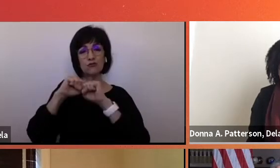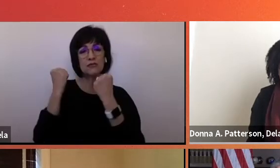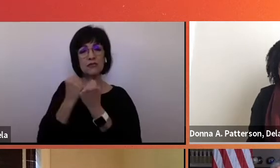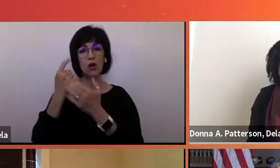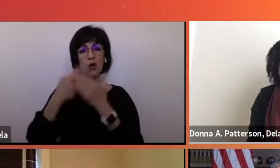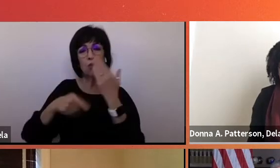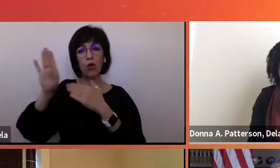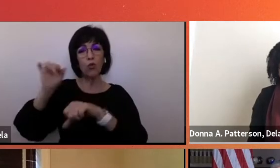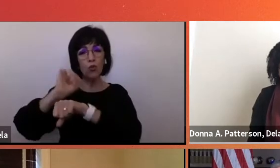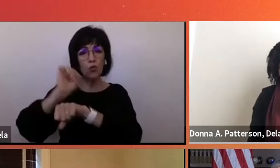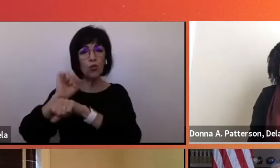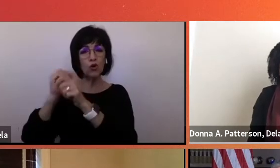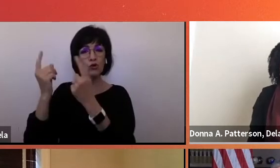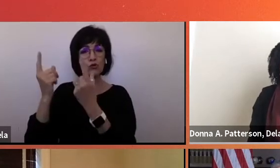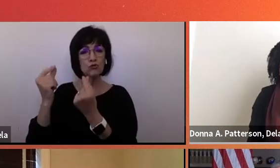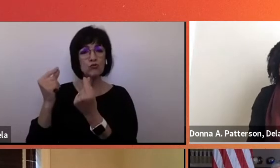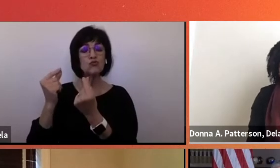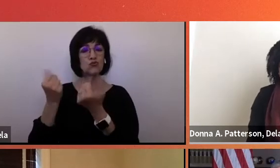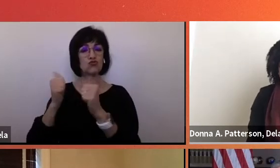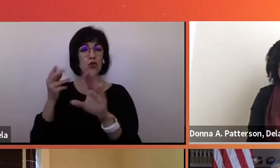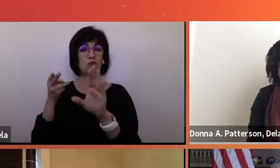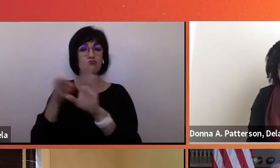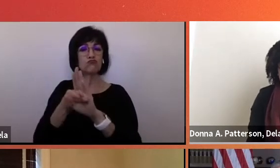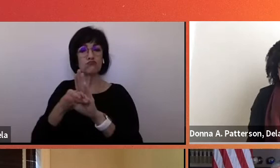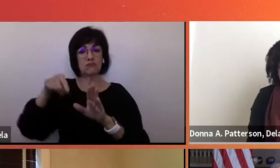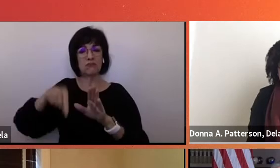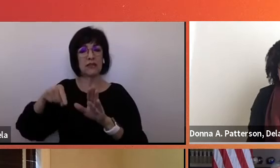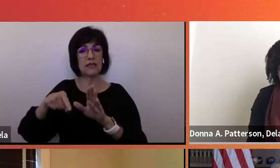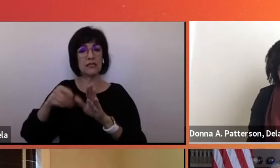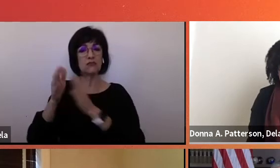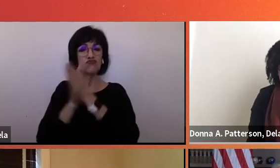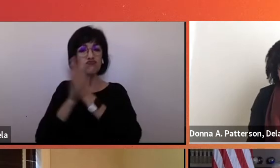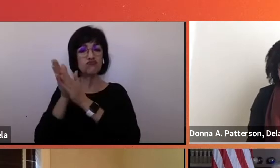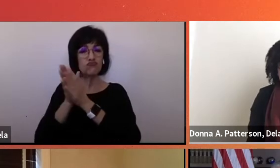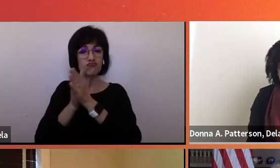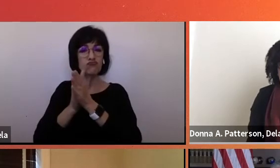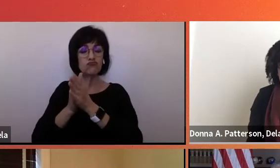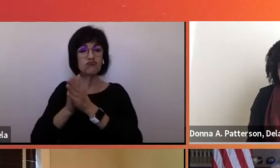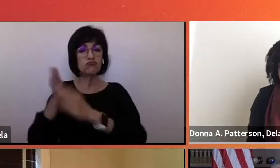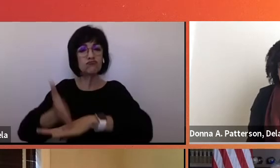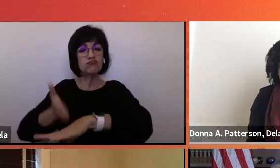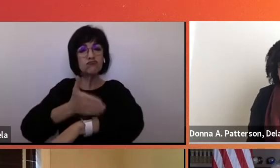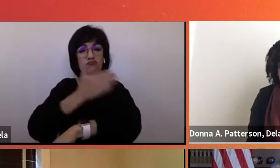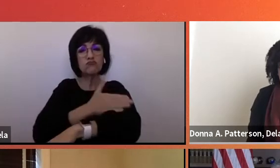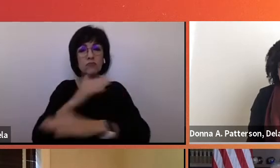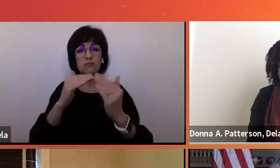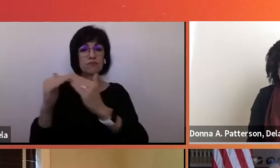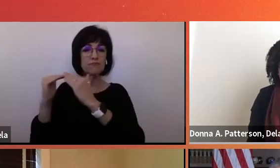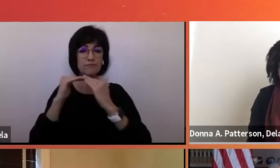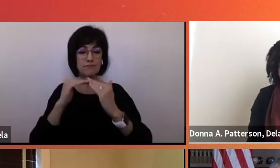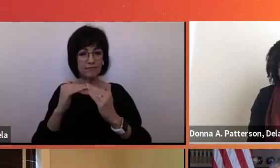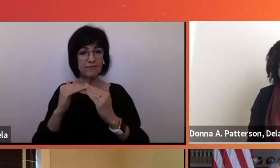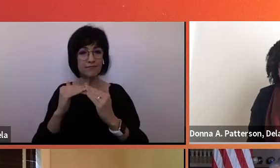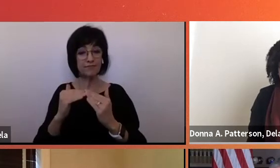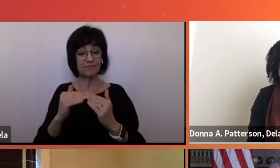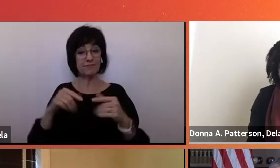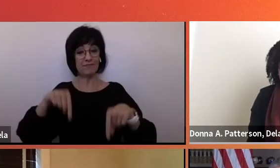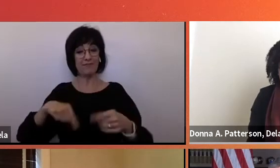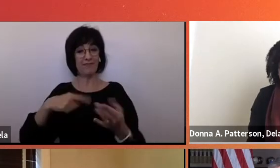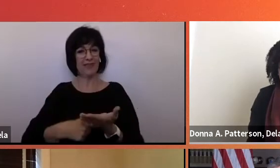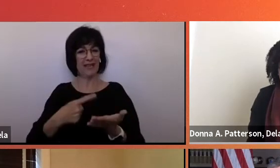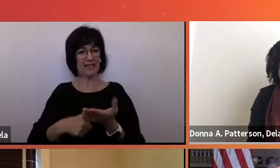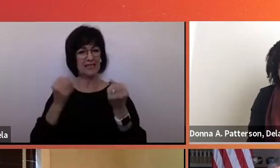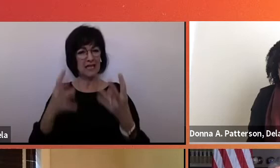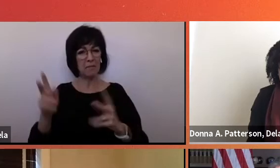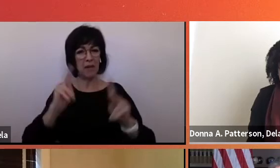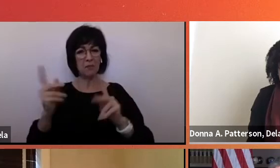the press release on this day and this conversation, I've got a lot of feedback about what Juneteenth actually